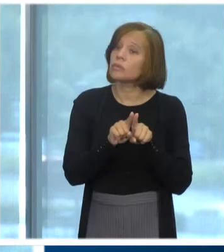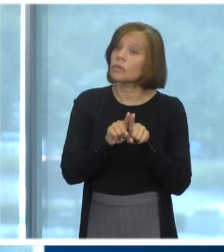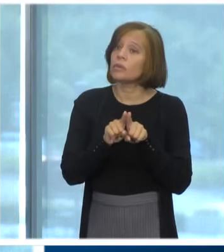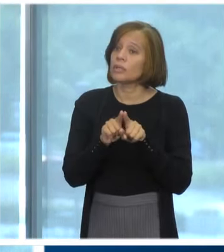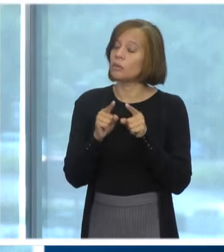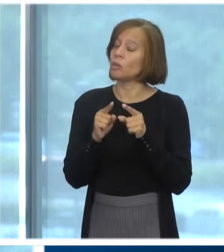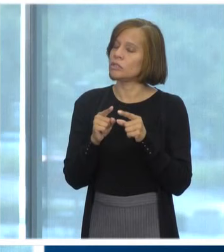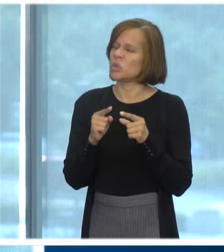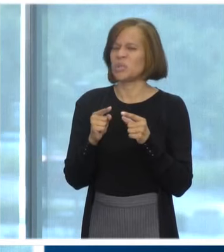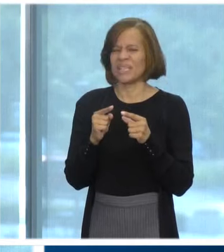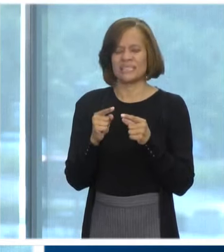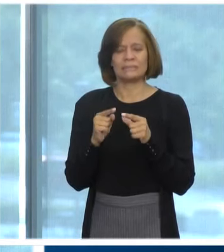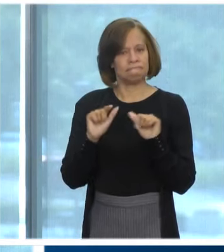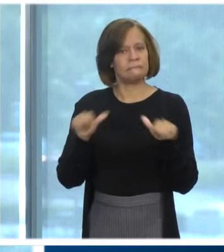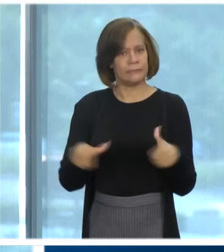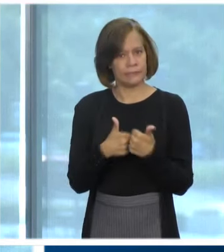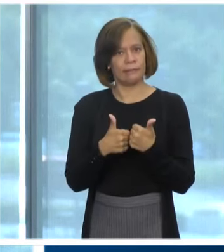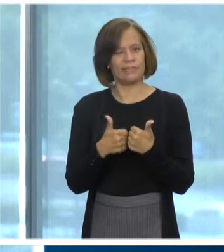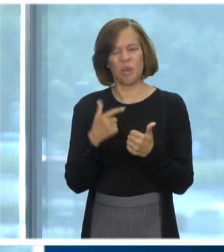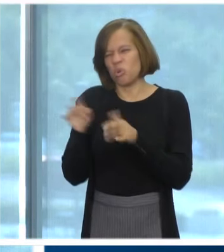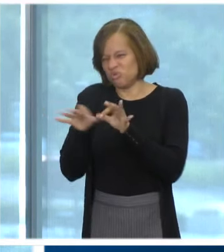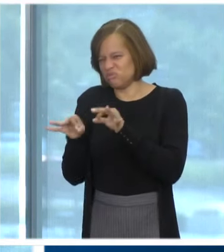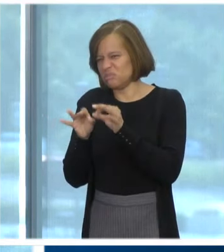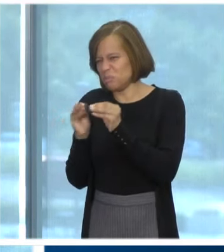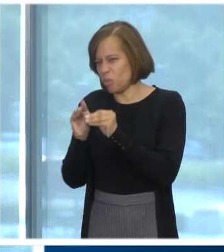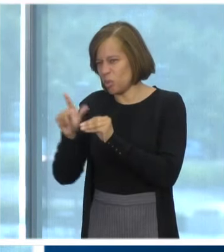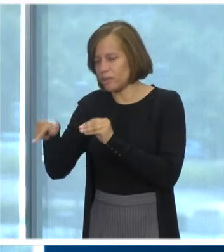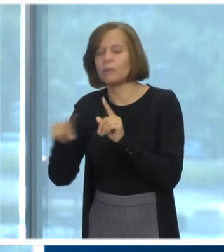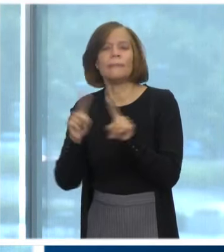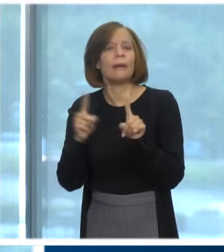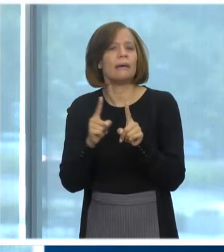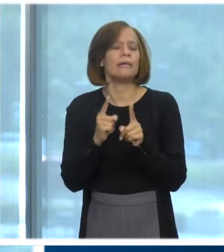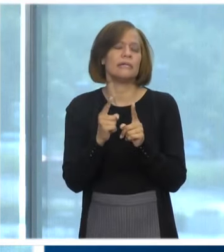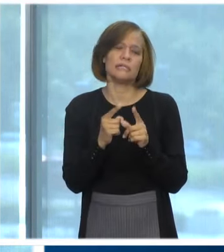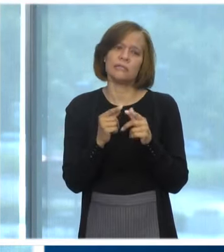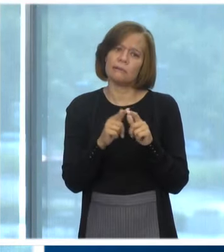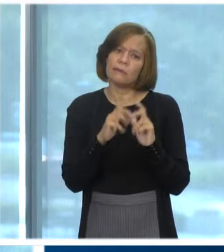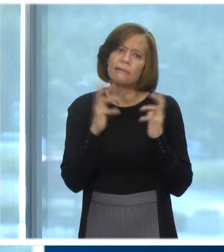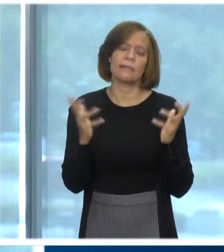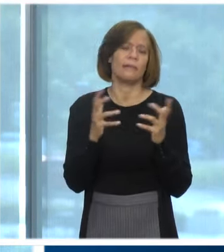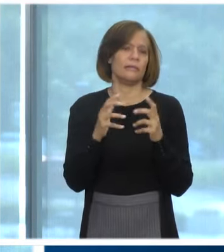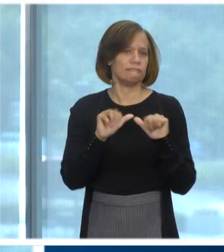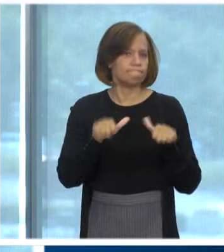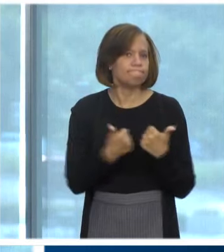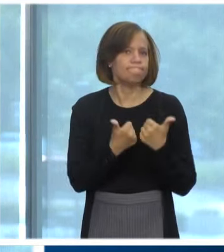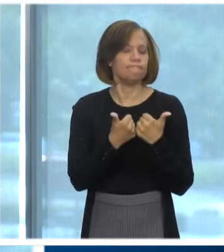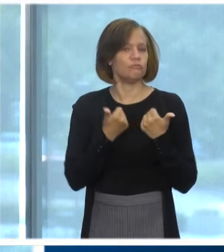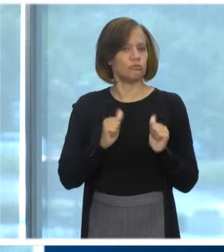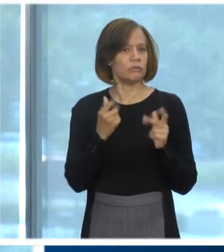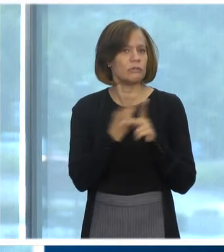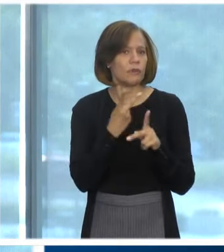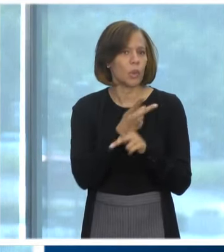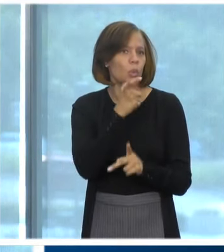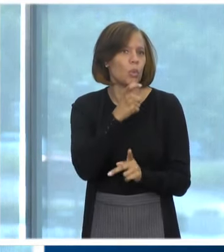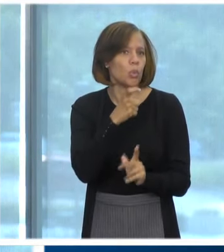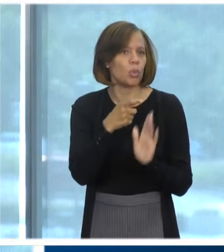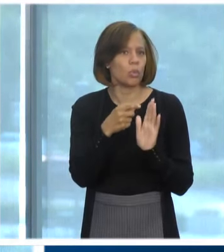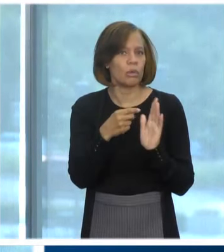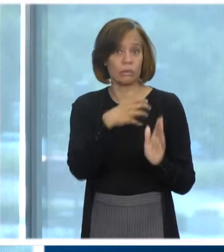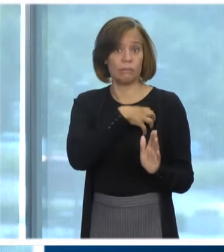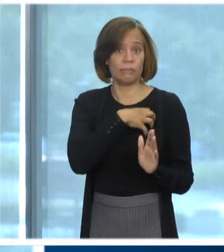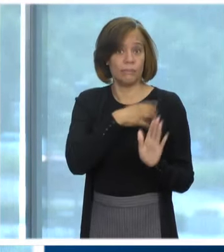significant challenges, and we'll come back to this, but significant challenges in identifying officers involved in the conduct that was alleged.